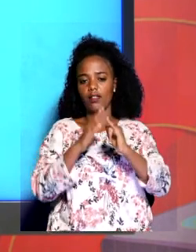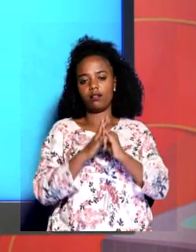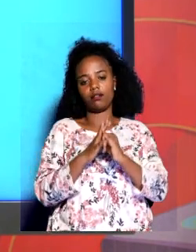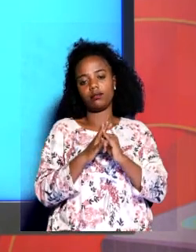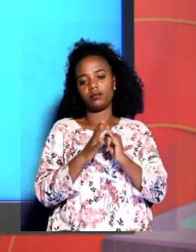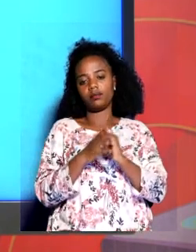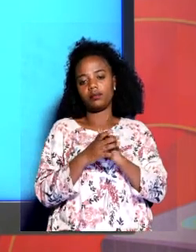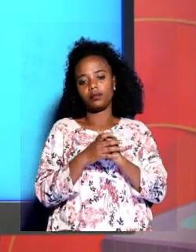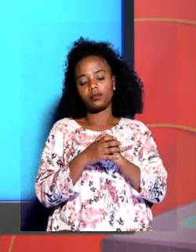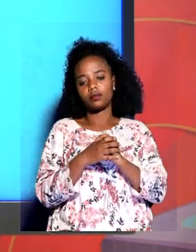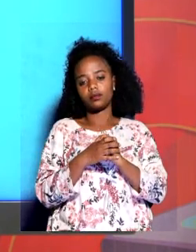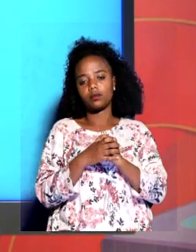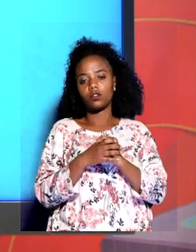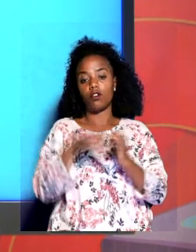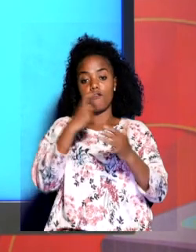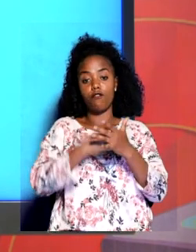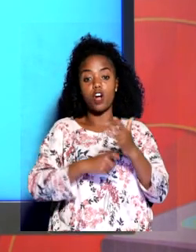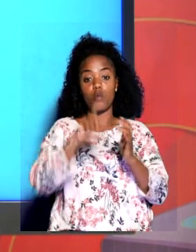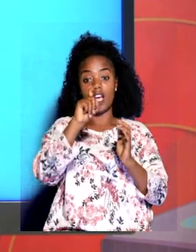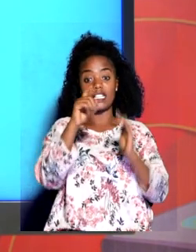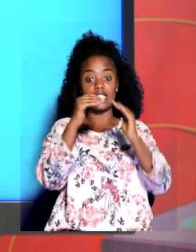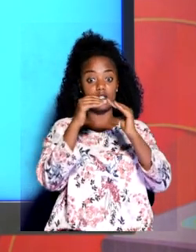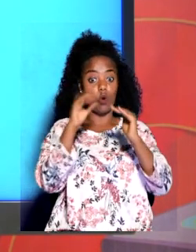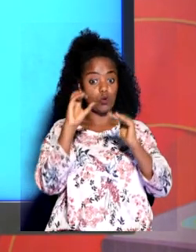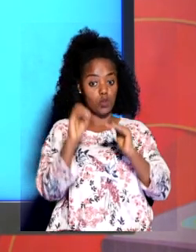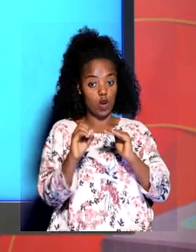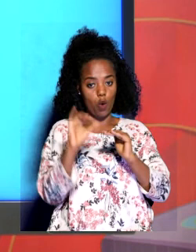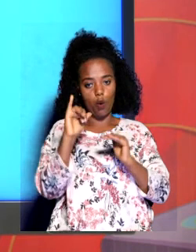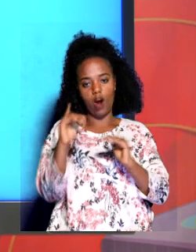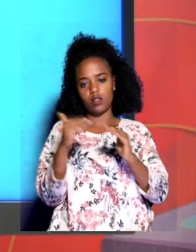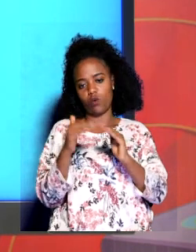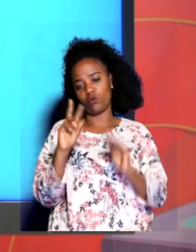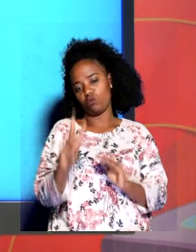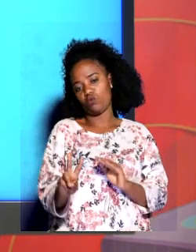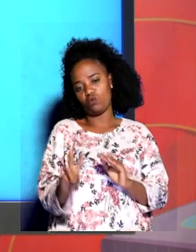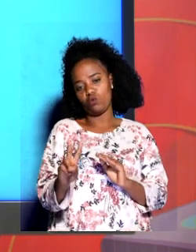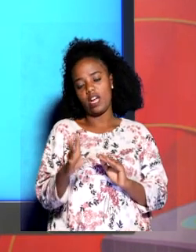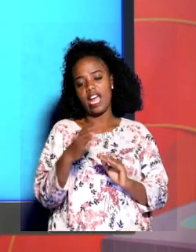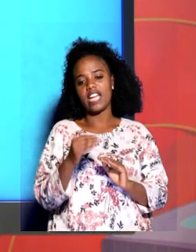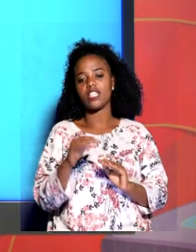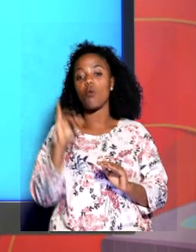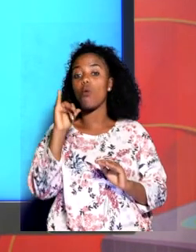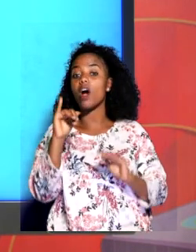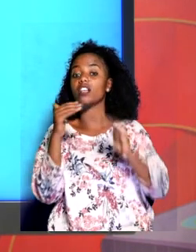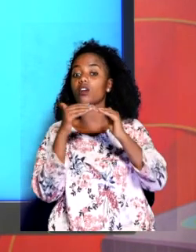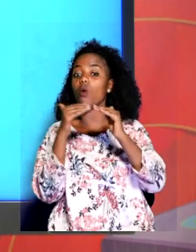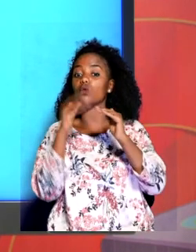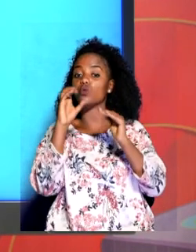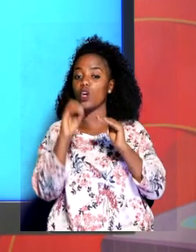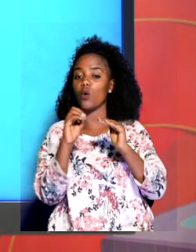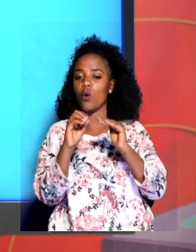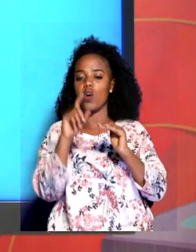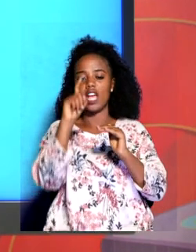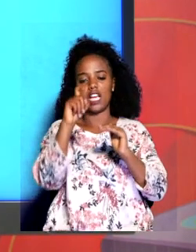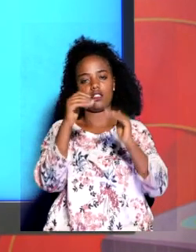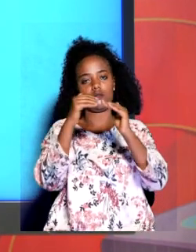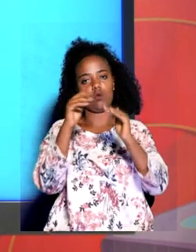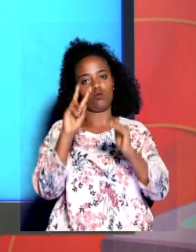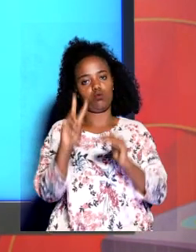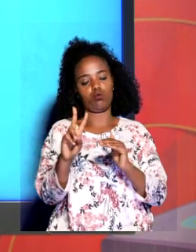y 0. When the value of x is 0, y will be 2. And when the value of y is 0, x also